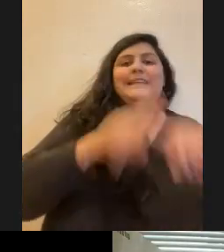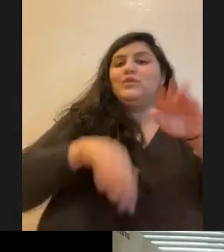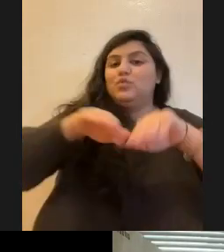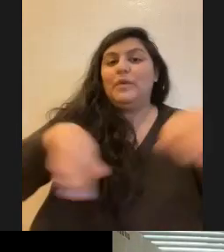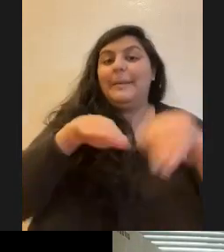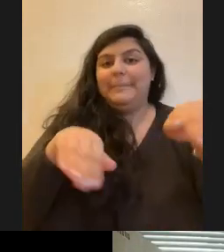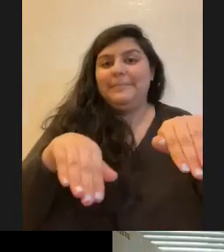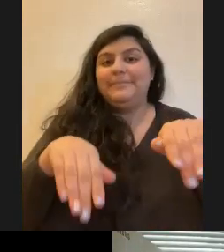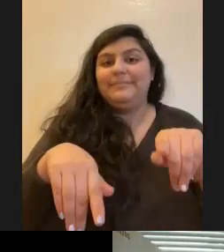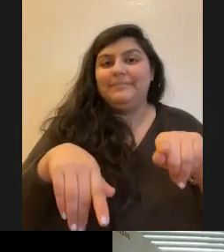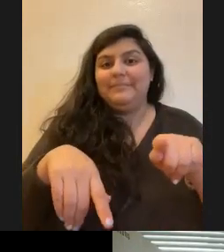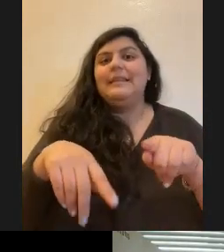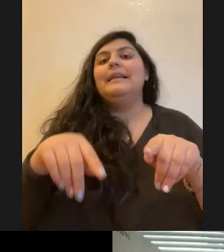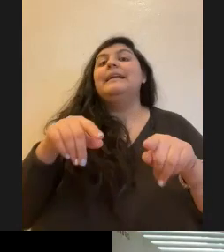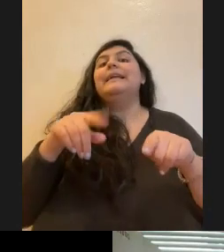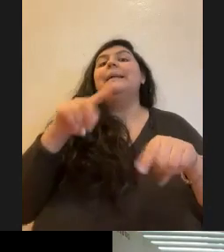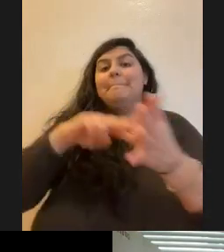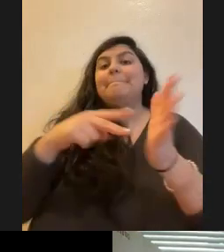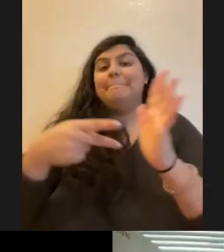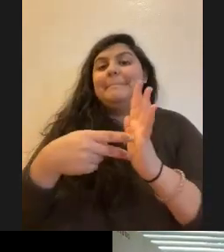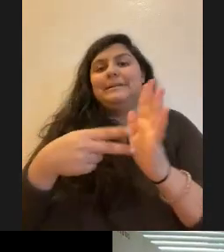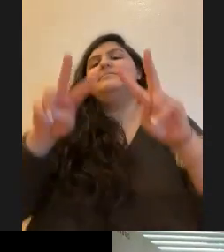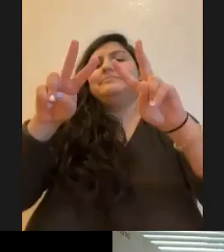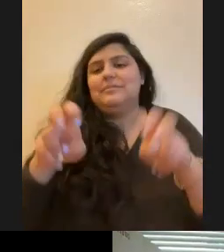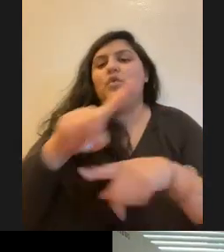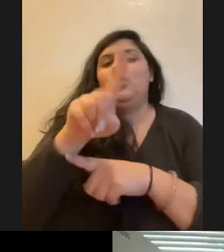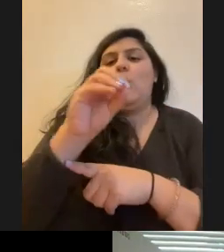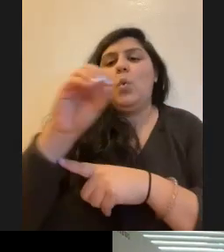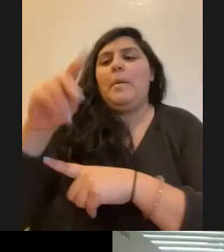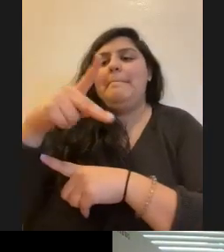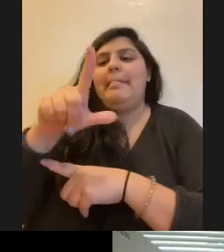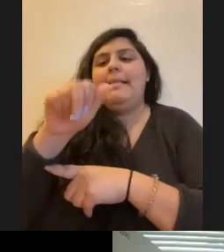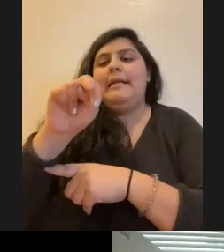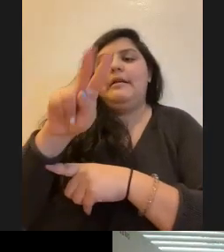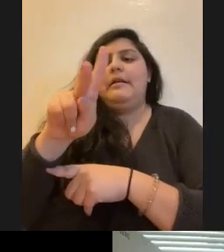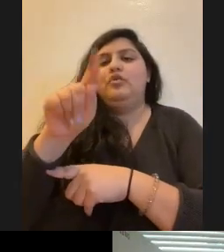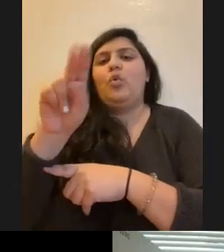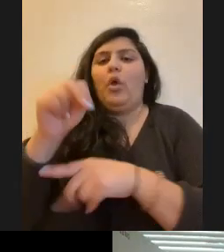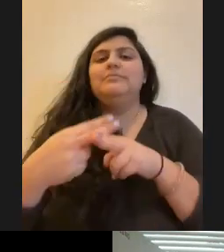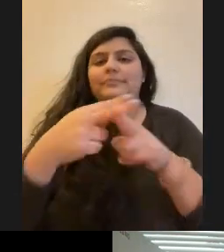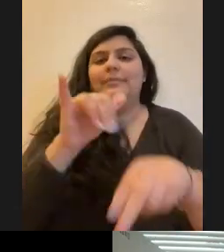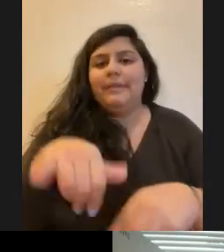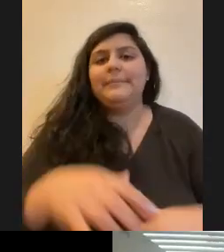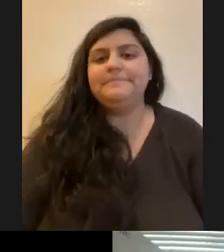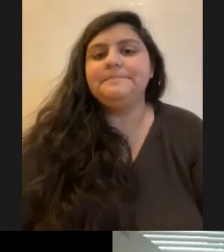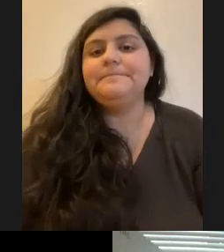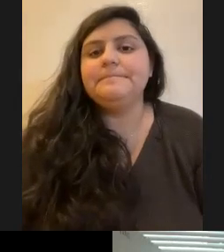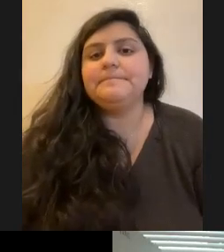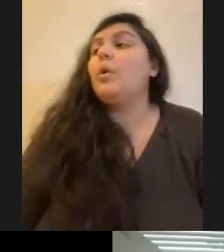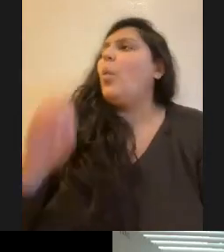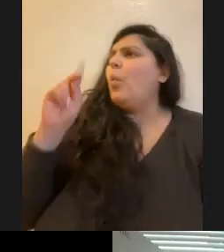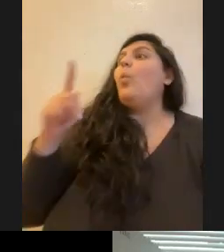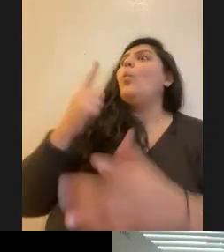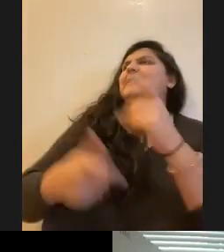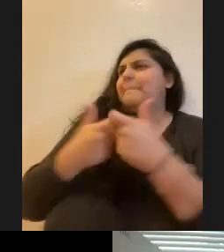can swim, right? Not really. They're actually a type of zooplankton. Wow. Okay, so what's the biggest